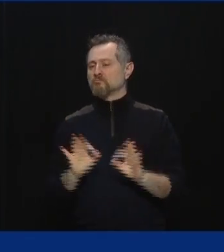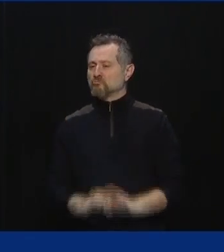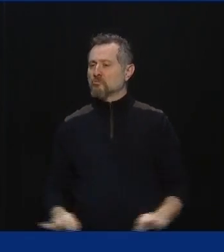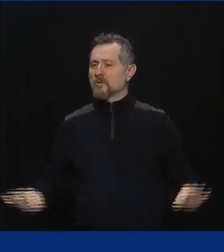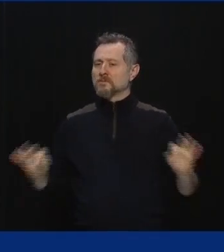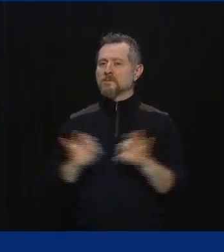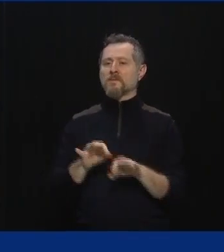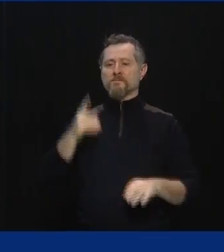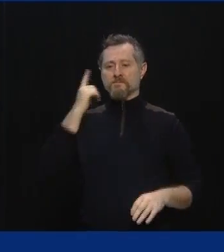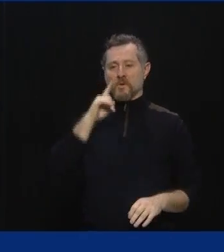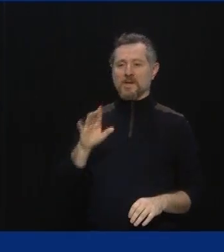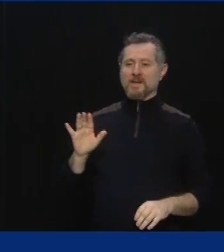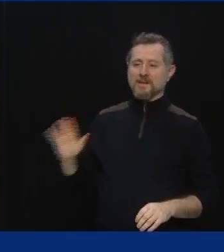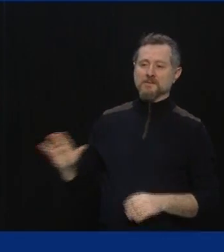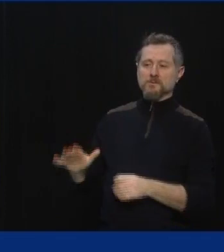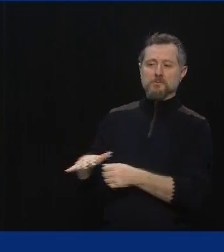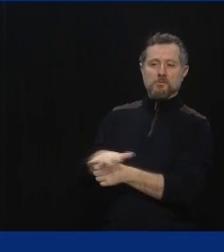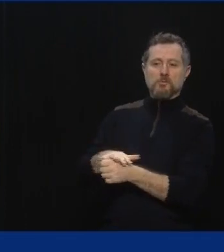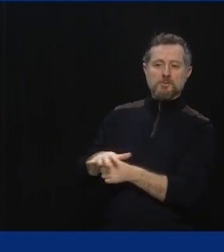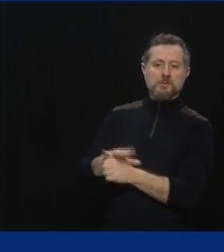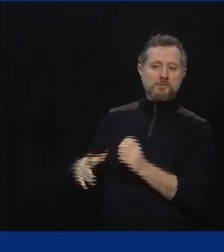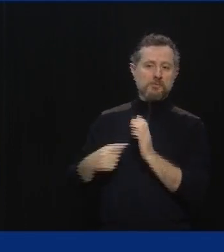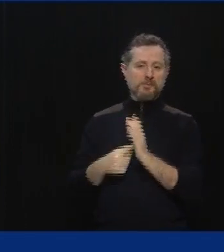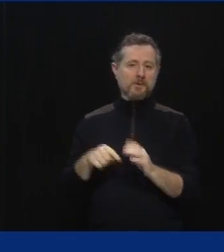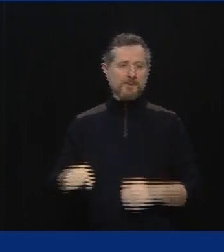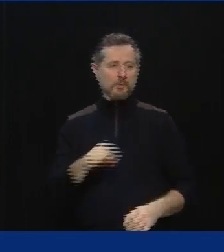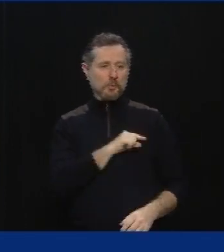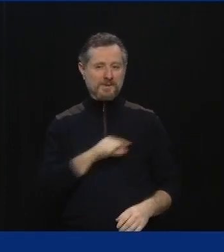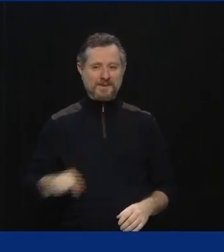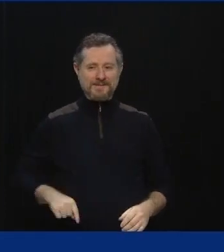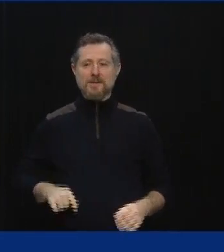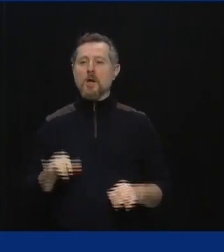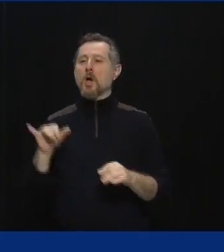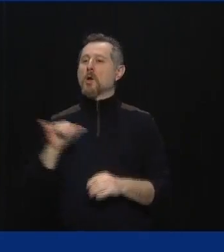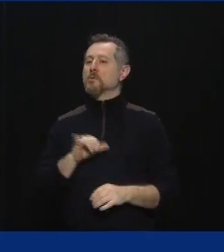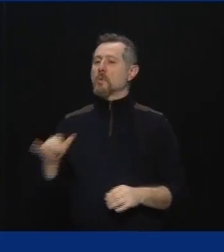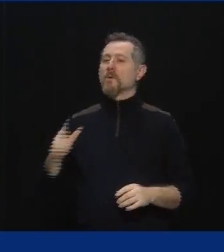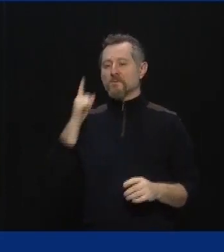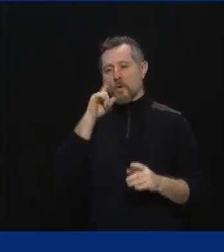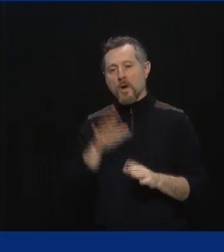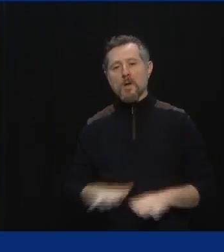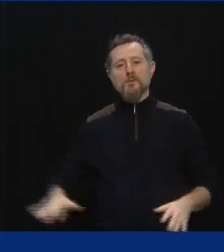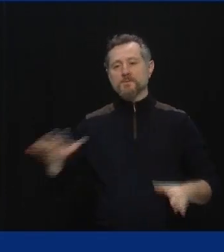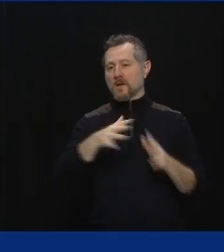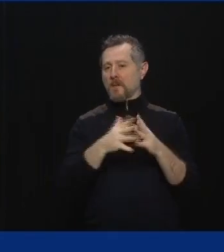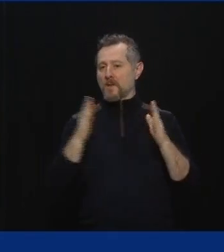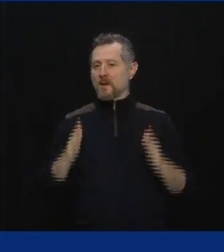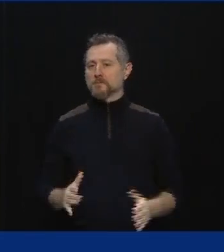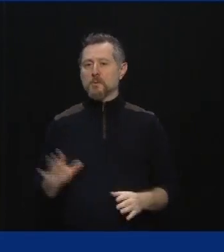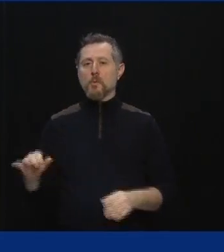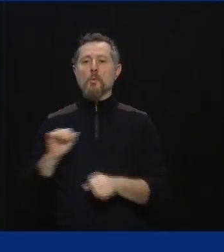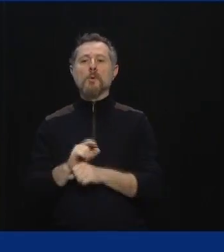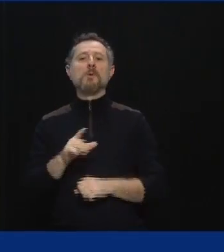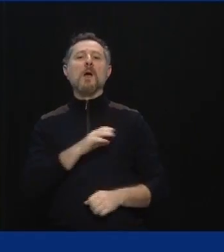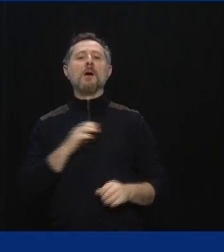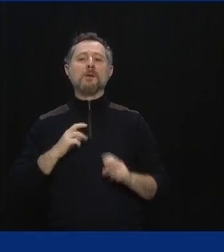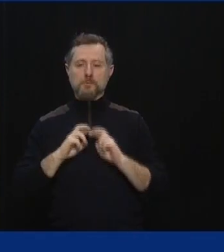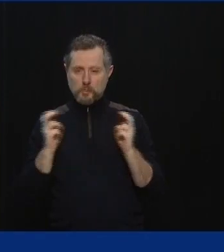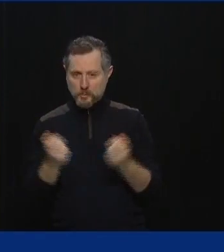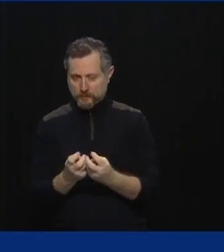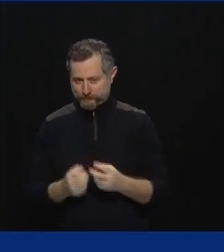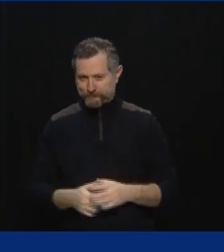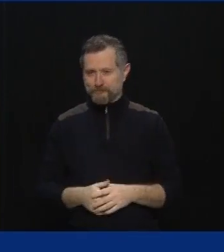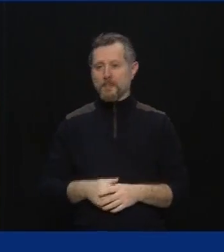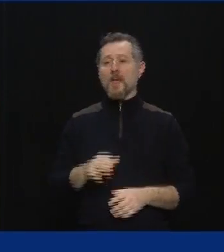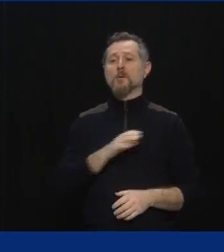to his constituents here in Queens, but also to all Americans as his role in Congress. You know, they're dealing with many,